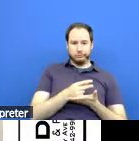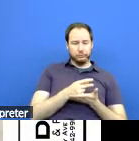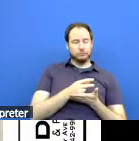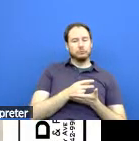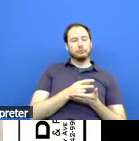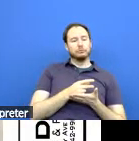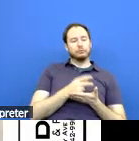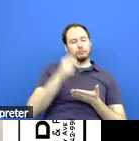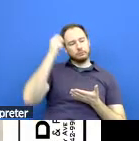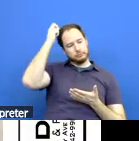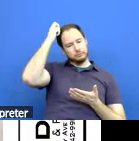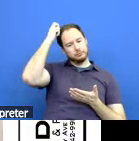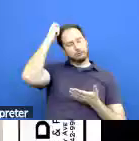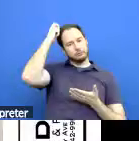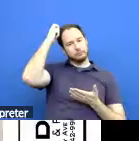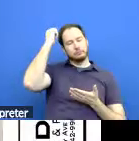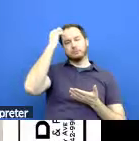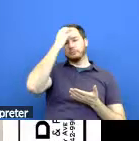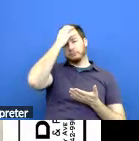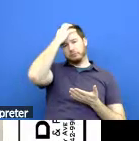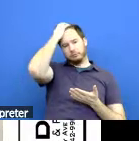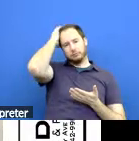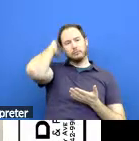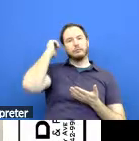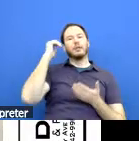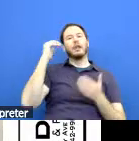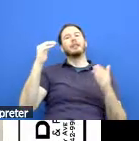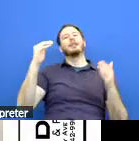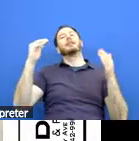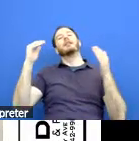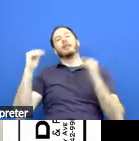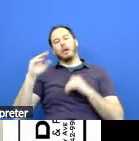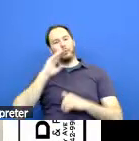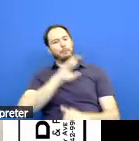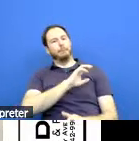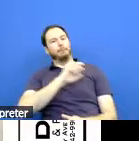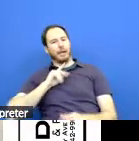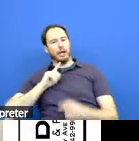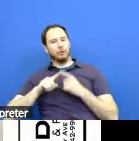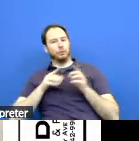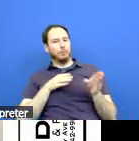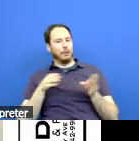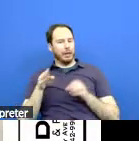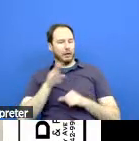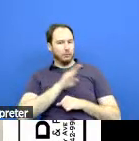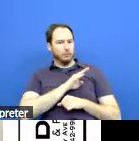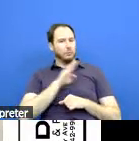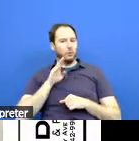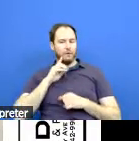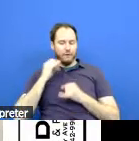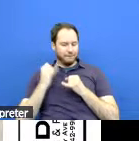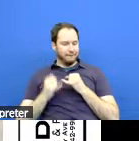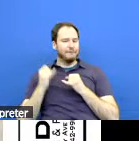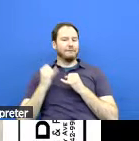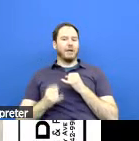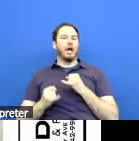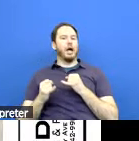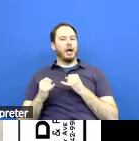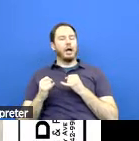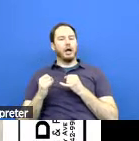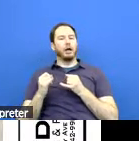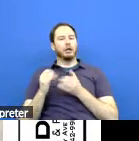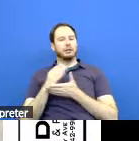or the cluster development, then it'll come back to the planning board for final subdivision